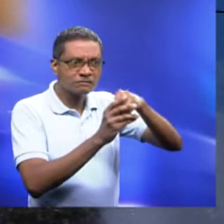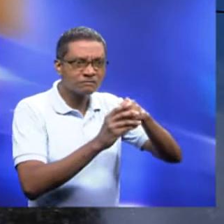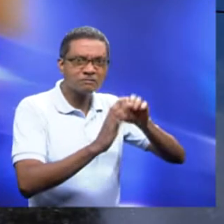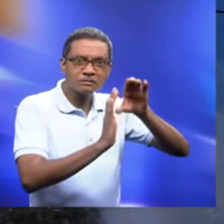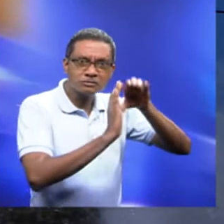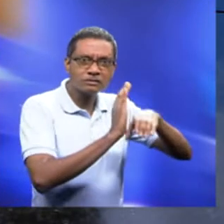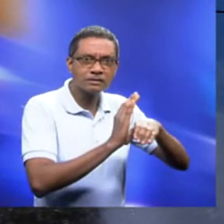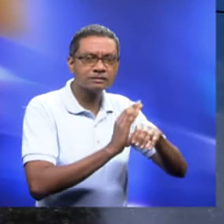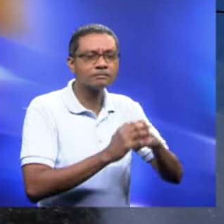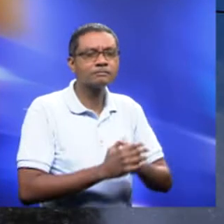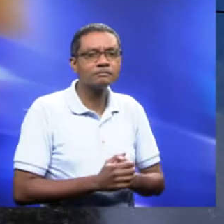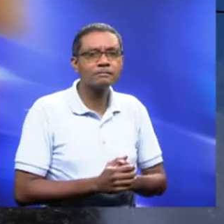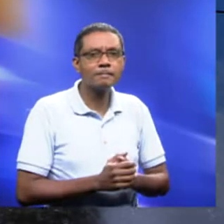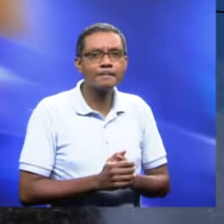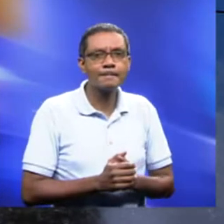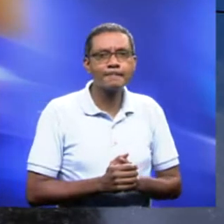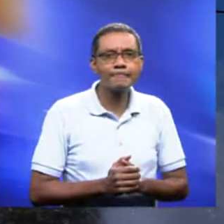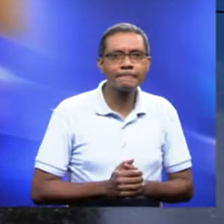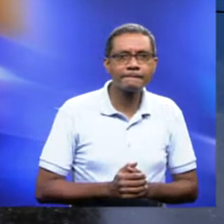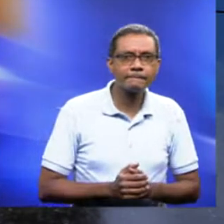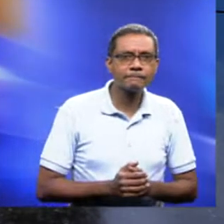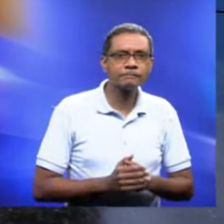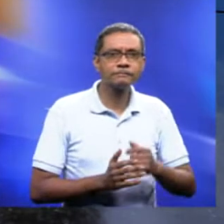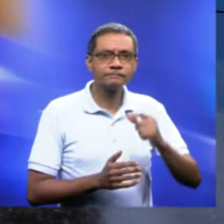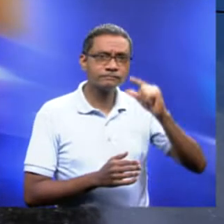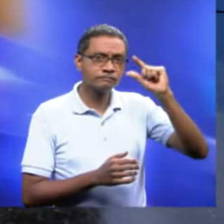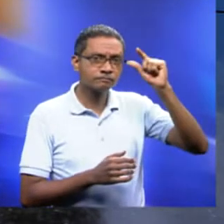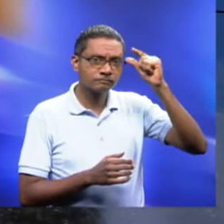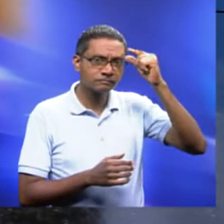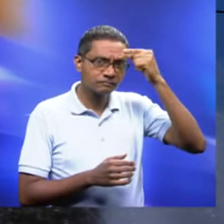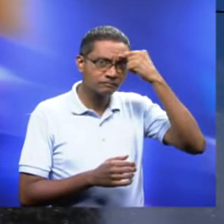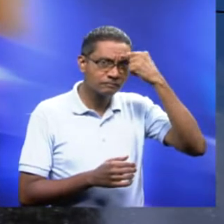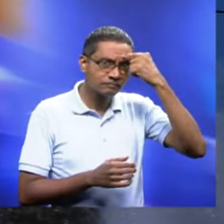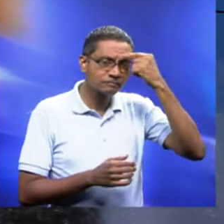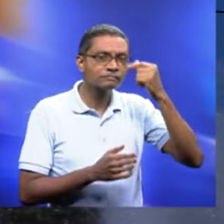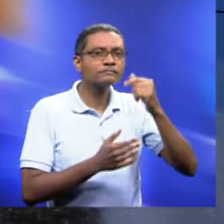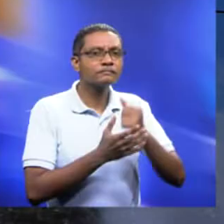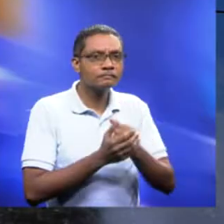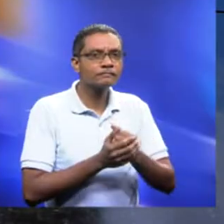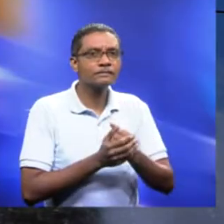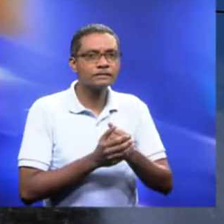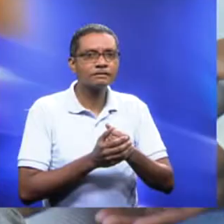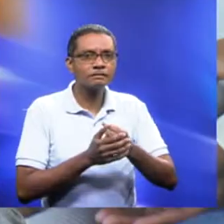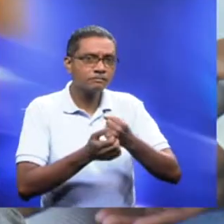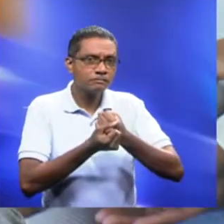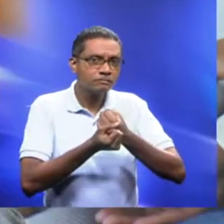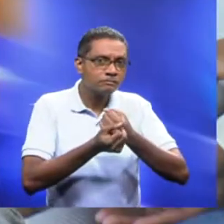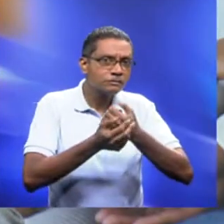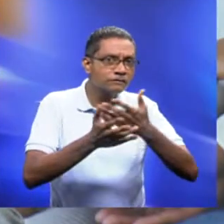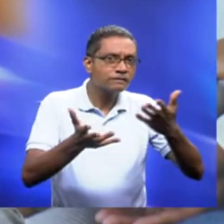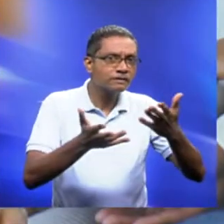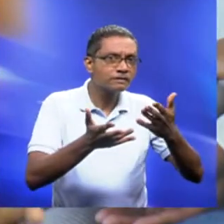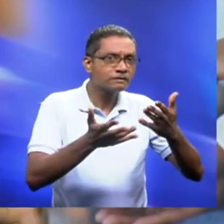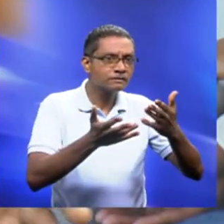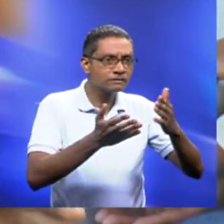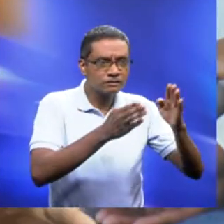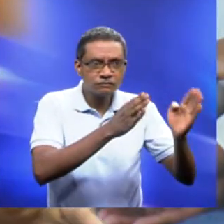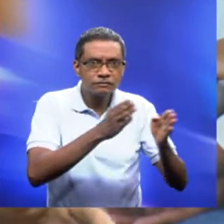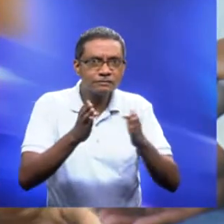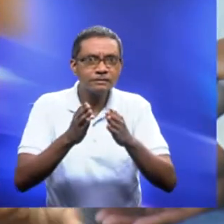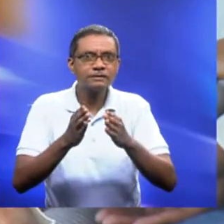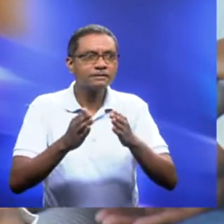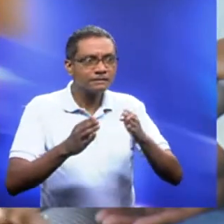to perform a national cyber risk assessment so that we can ascertain all of the